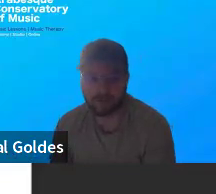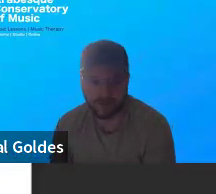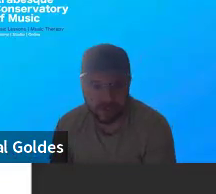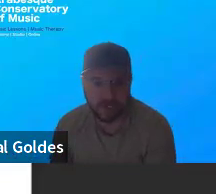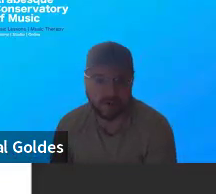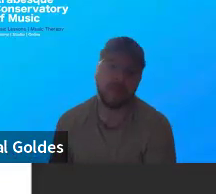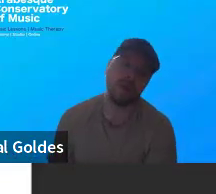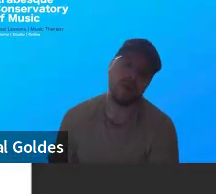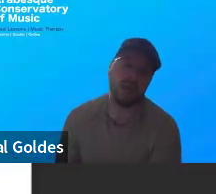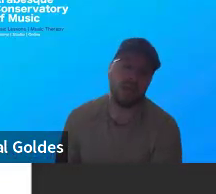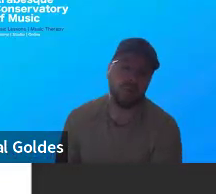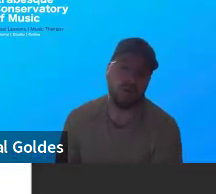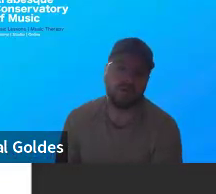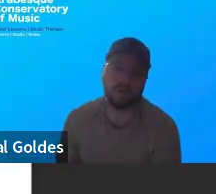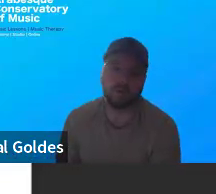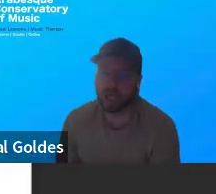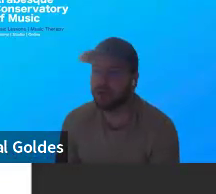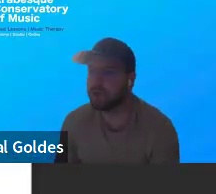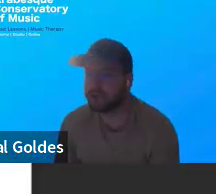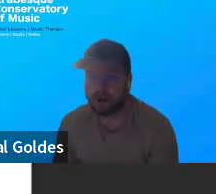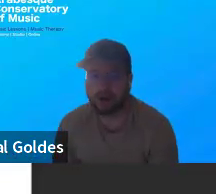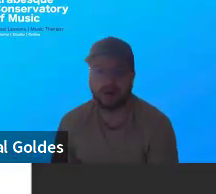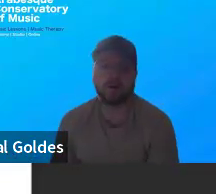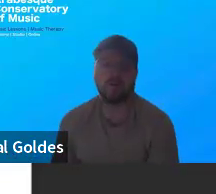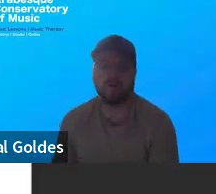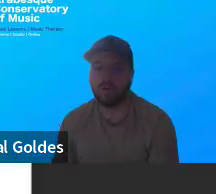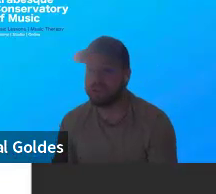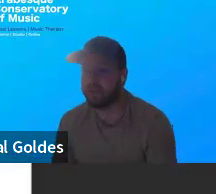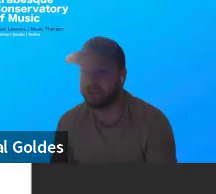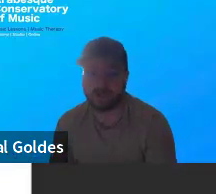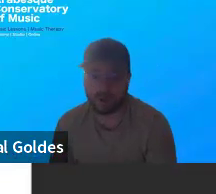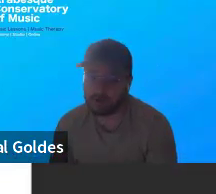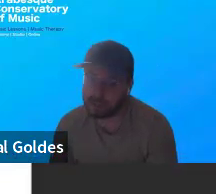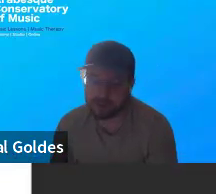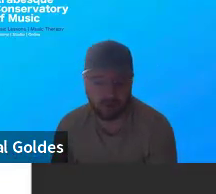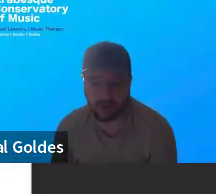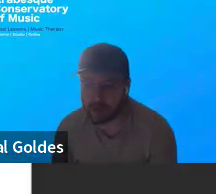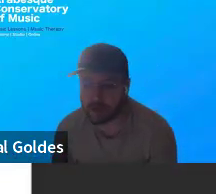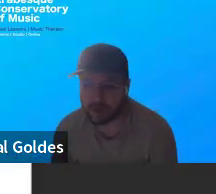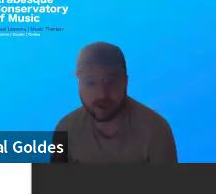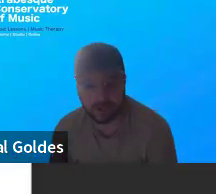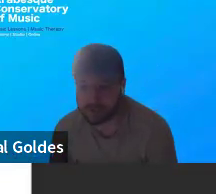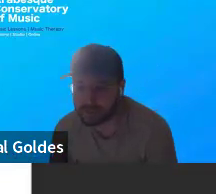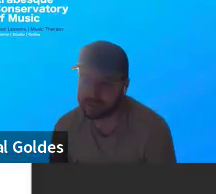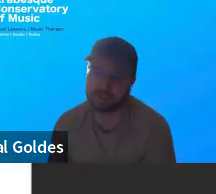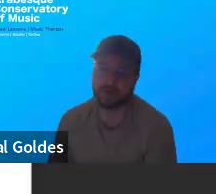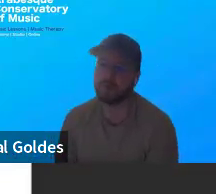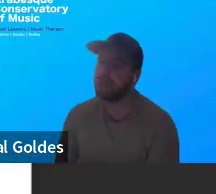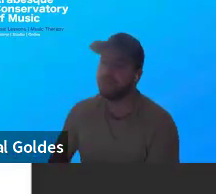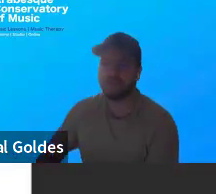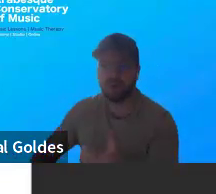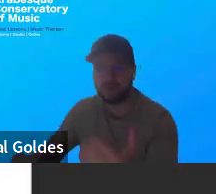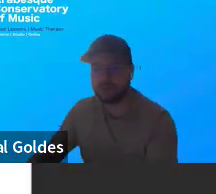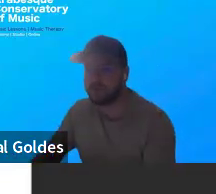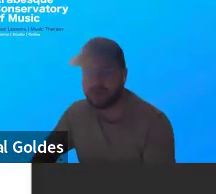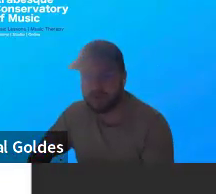of Alta Regional Center, and we offer piano, guitar, voice, violin, and drums, among other instruments.